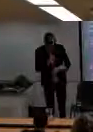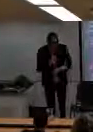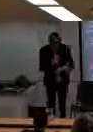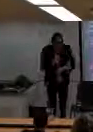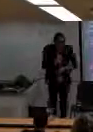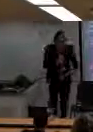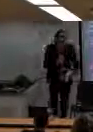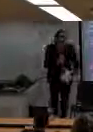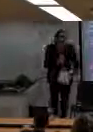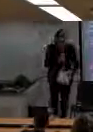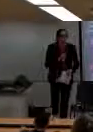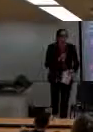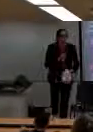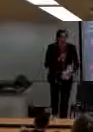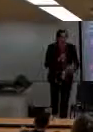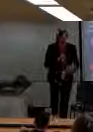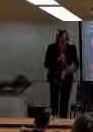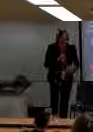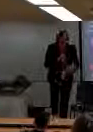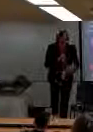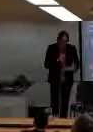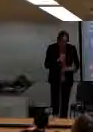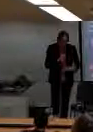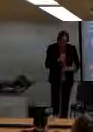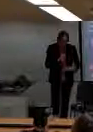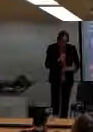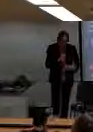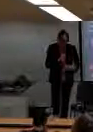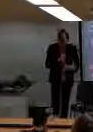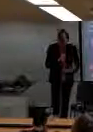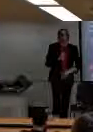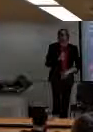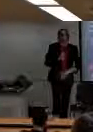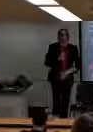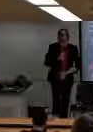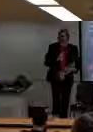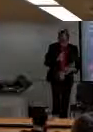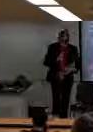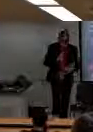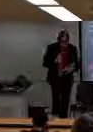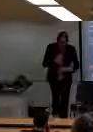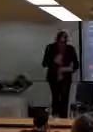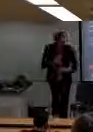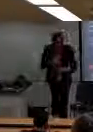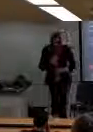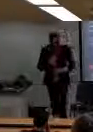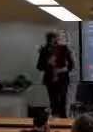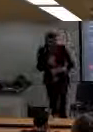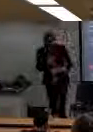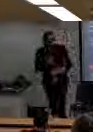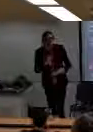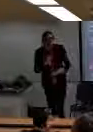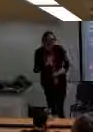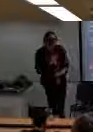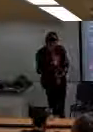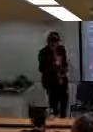You'll see, and I will be chairing the session. So it is with great joy to welcome you all to this public